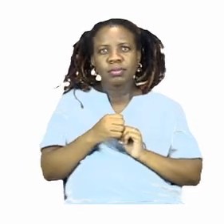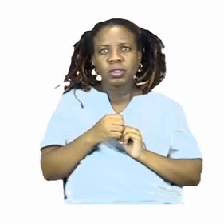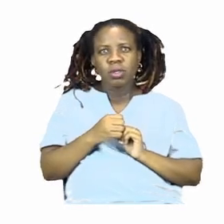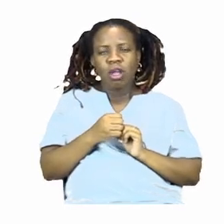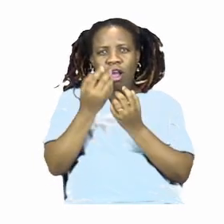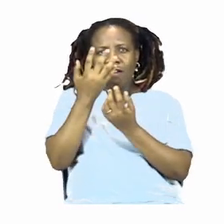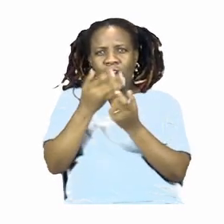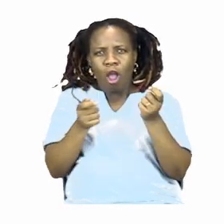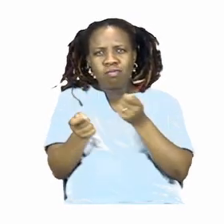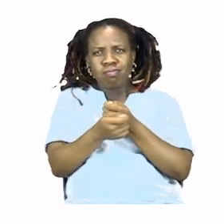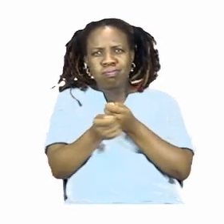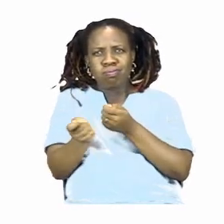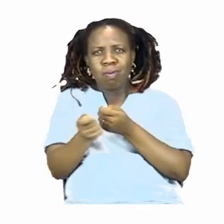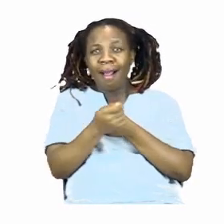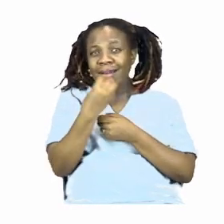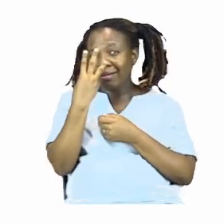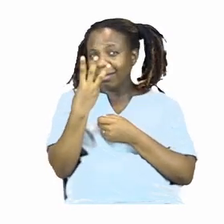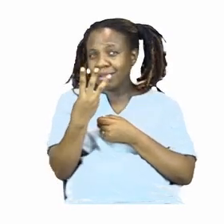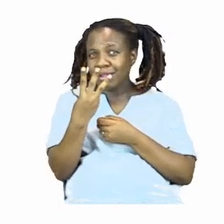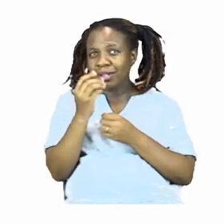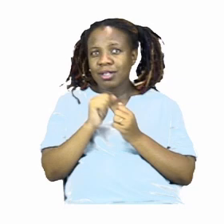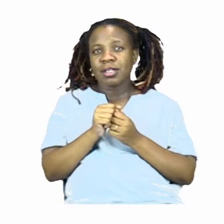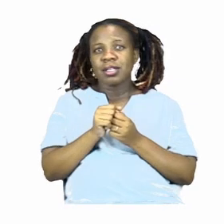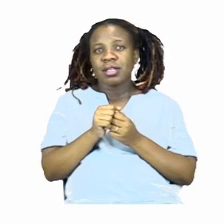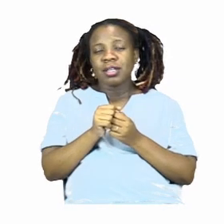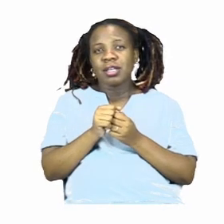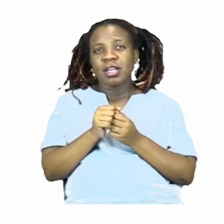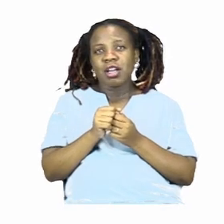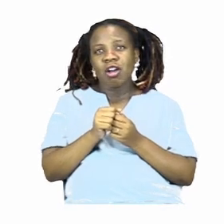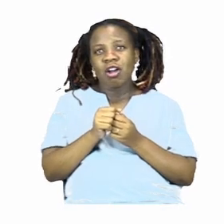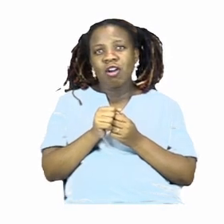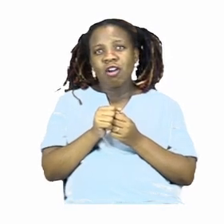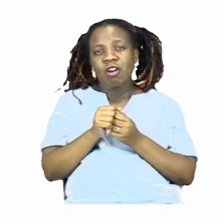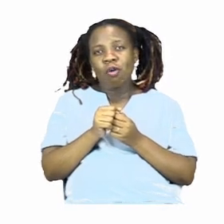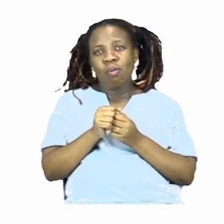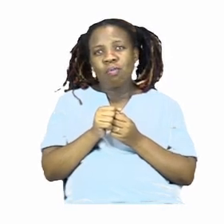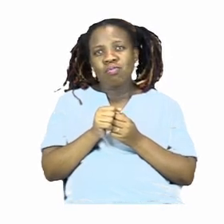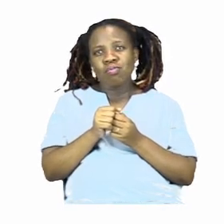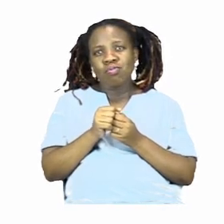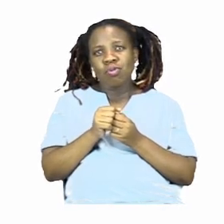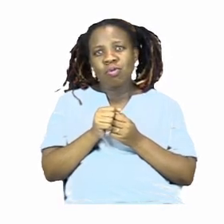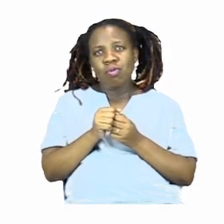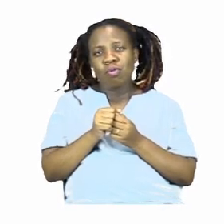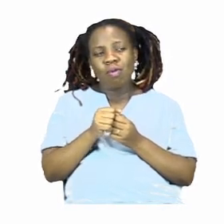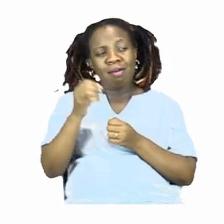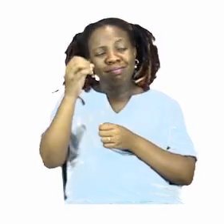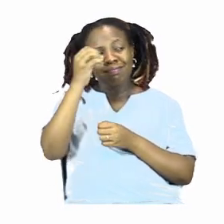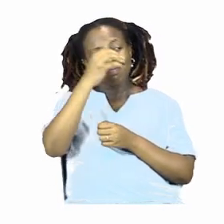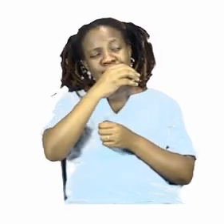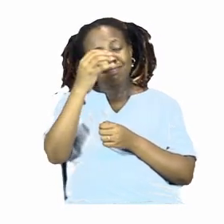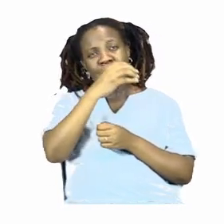trucks carry different capacities of water. Now, let's quickly look at the 3 fire trucks. There